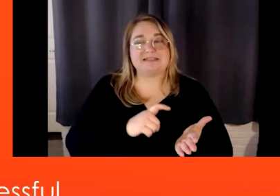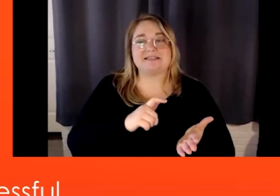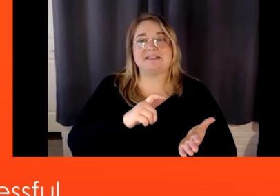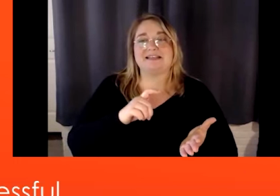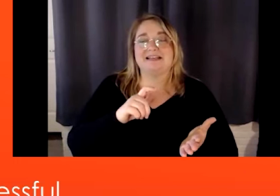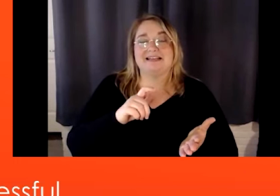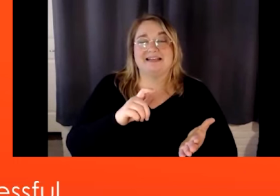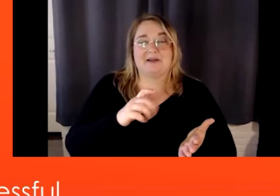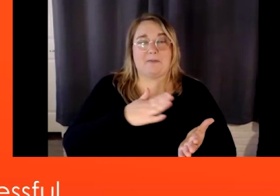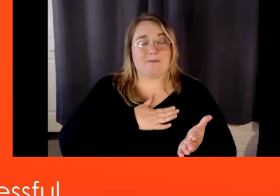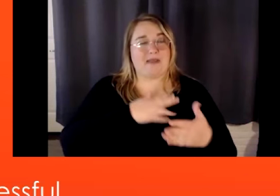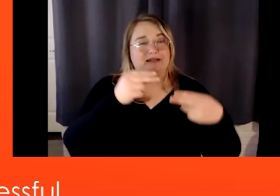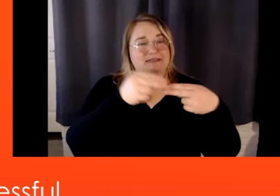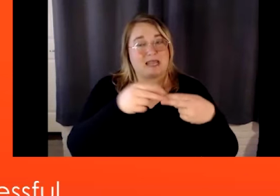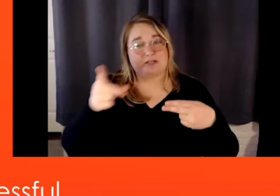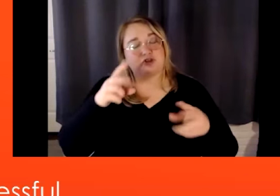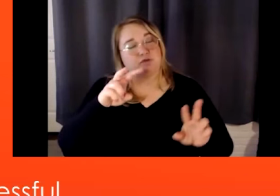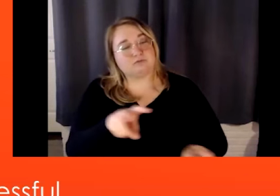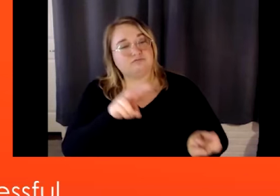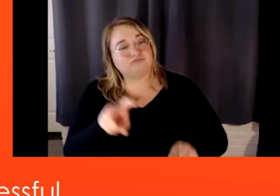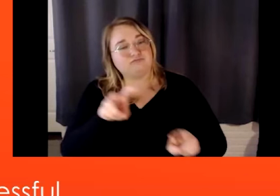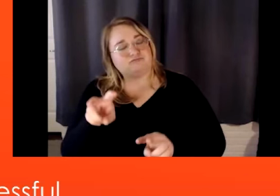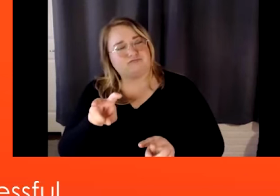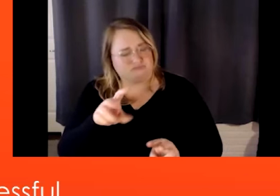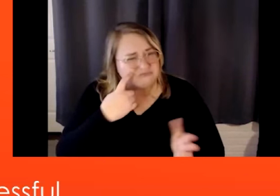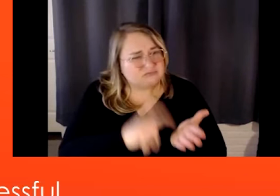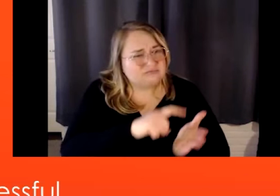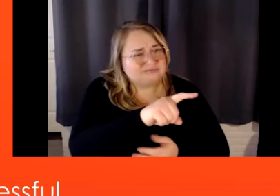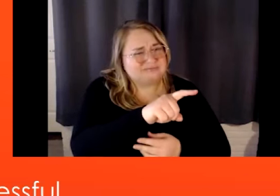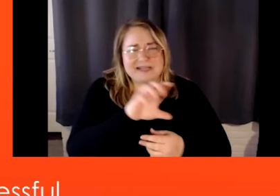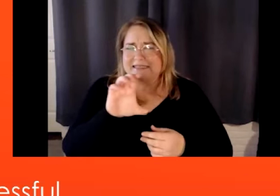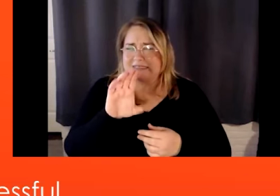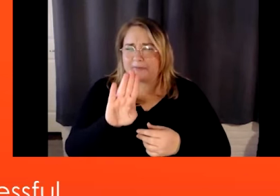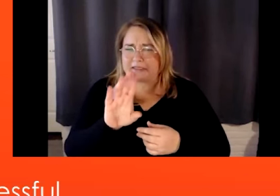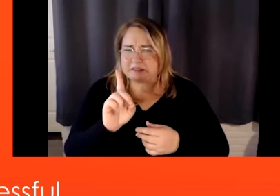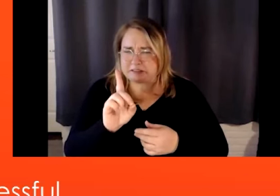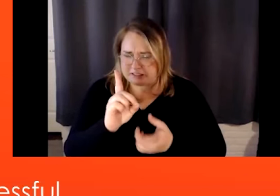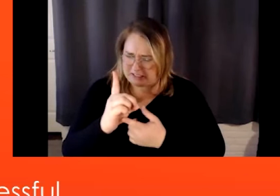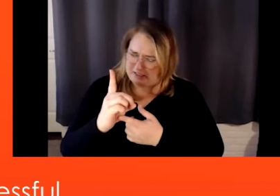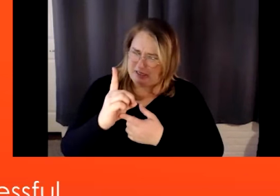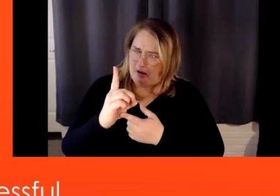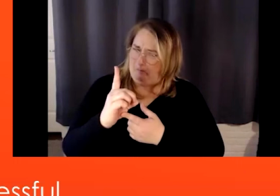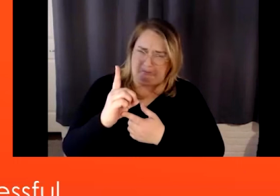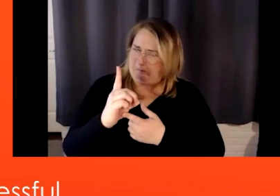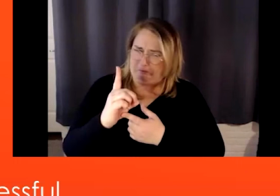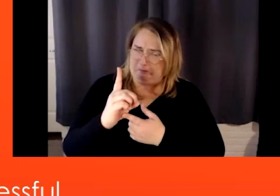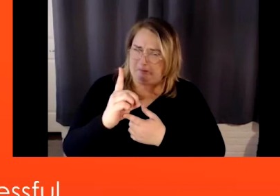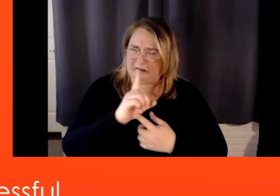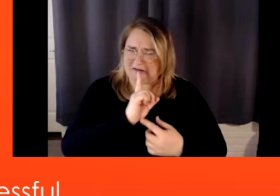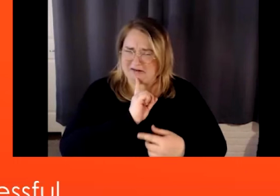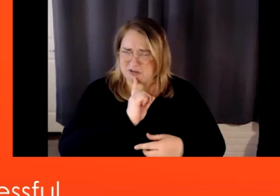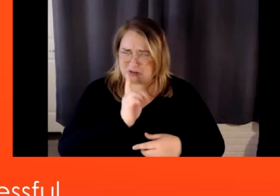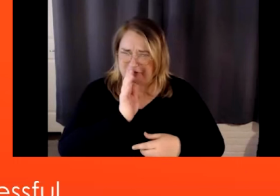David, not CBE. So if I have a little faux pas, no, I'm not talking about